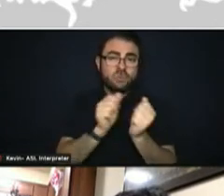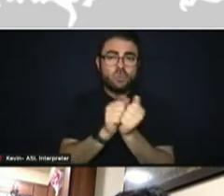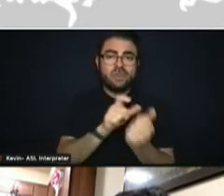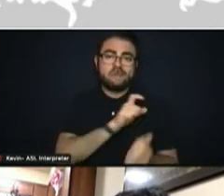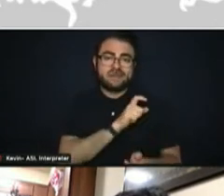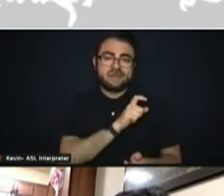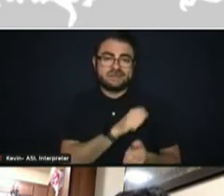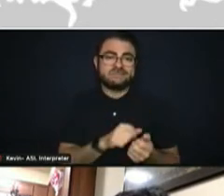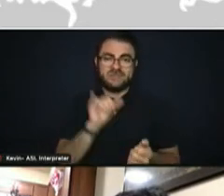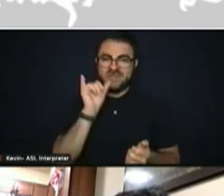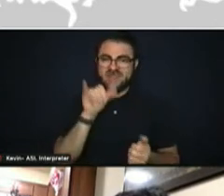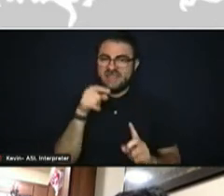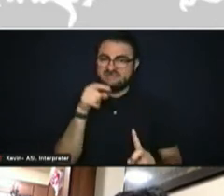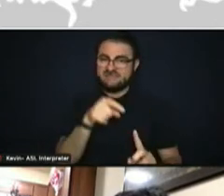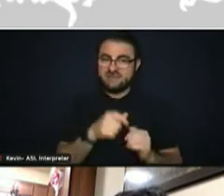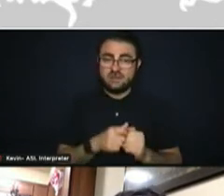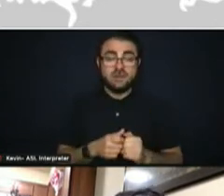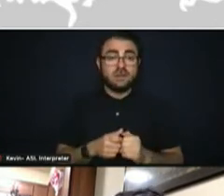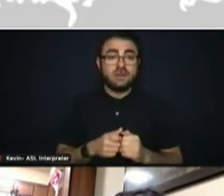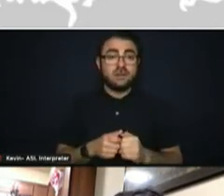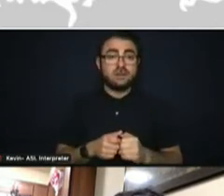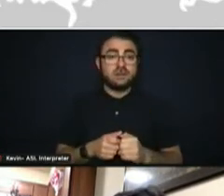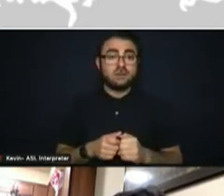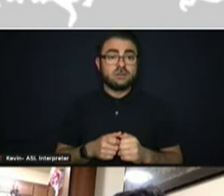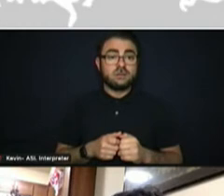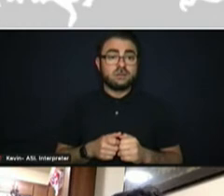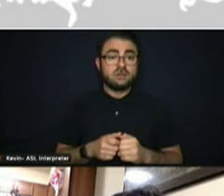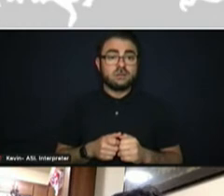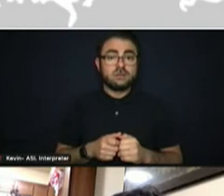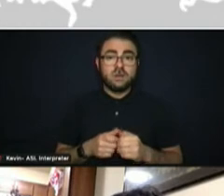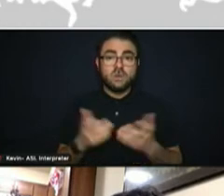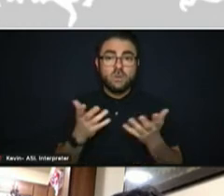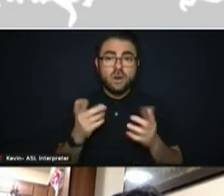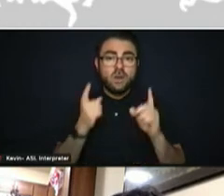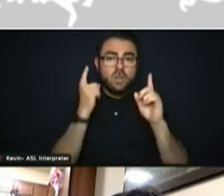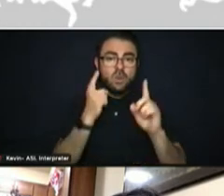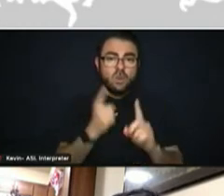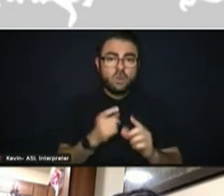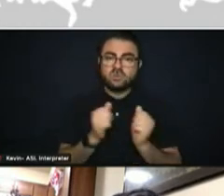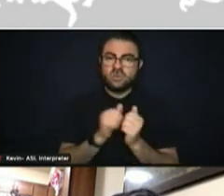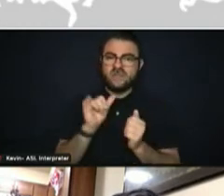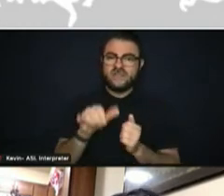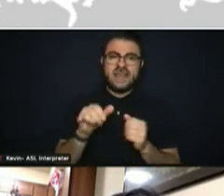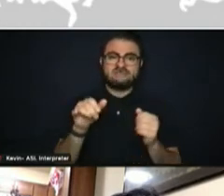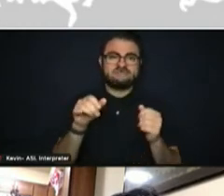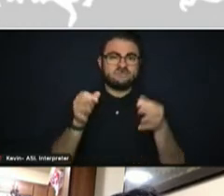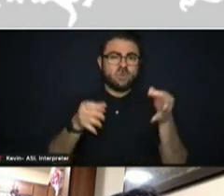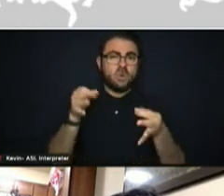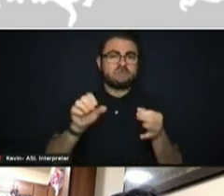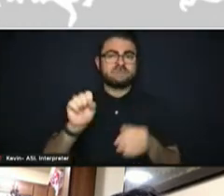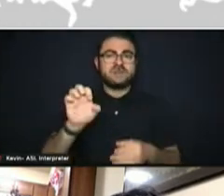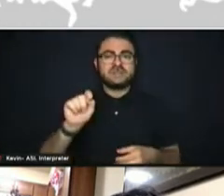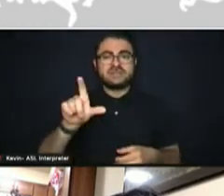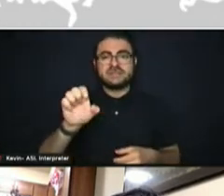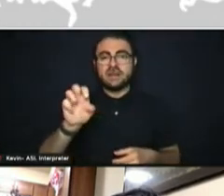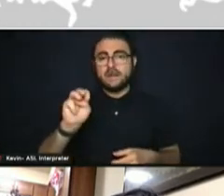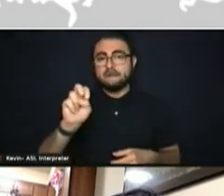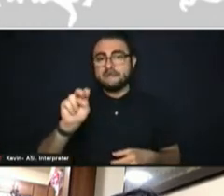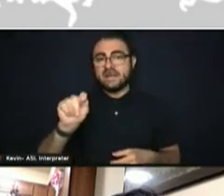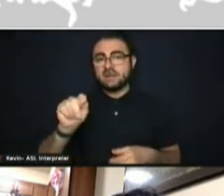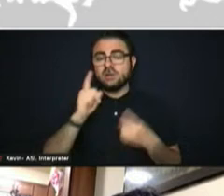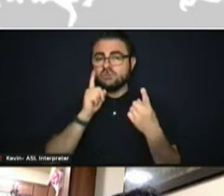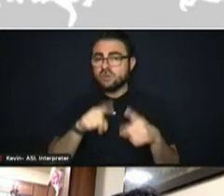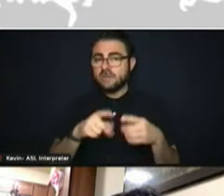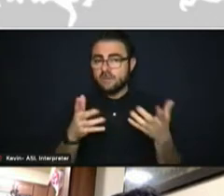second question, how would the context survey further the goals under the settlement agreement, was the question you asked. And so I want you to remember,